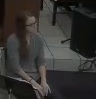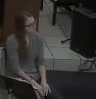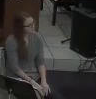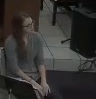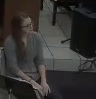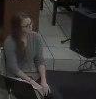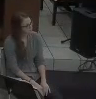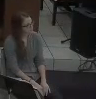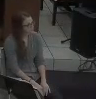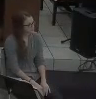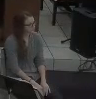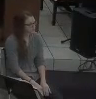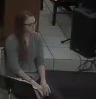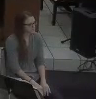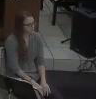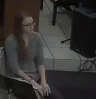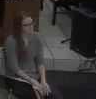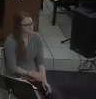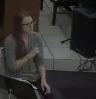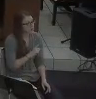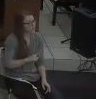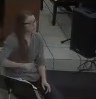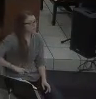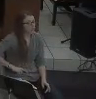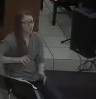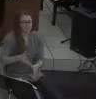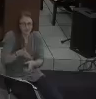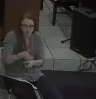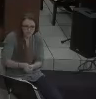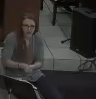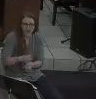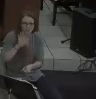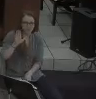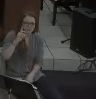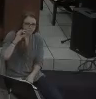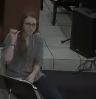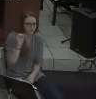above. Lord, we trust in your unfailing